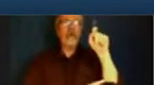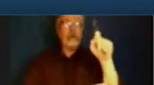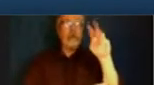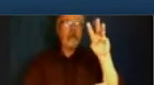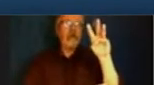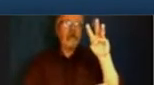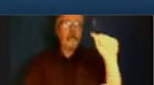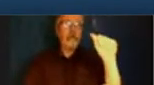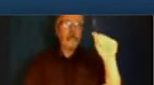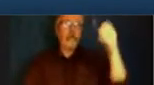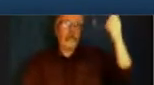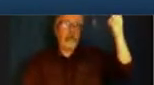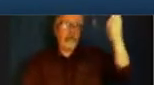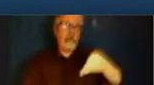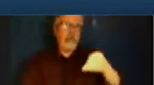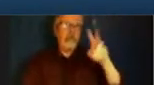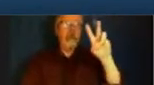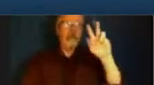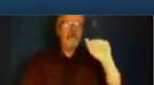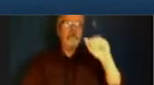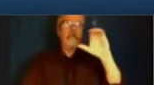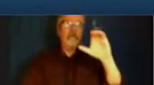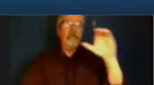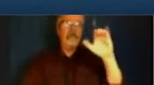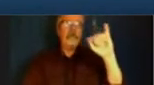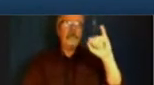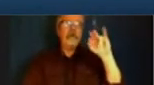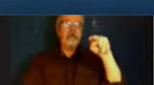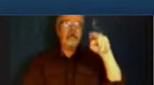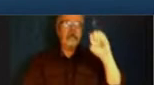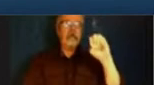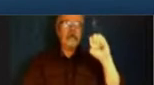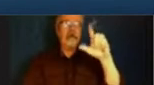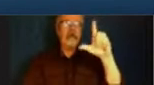doh.wa.gov/vaccine-locator. And you can also book an appointment by calling